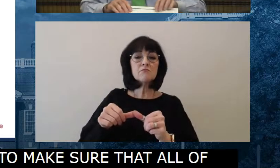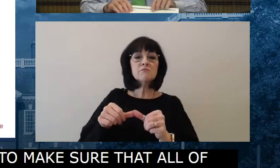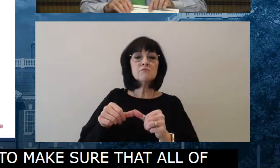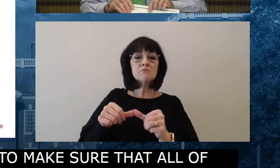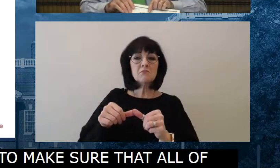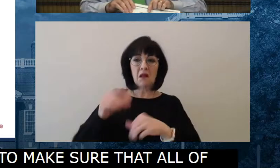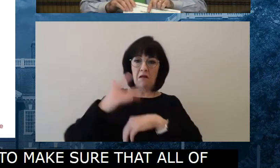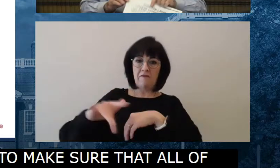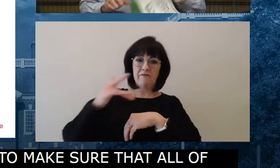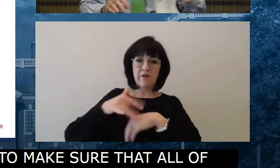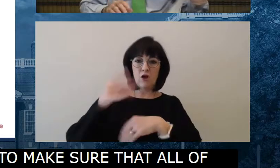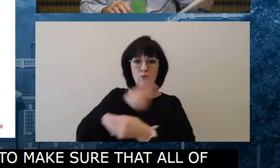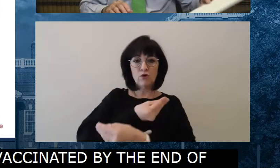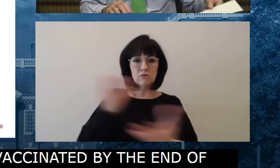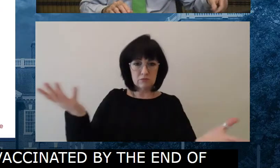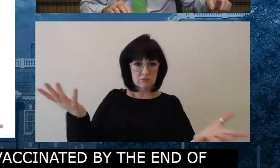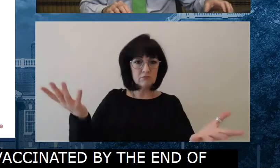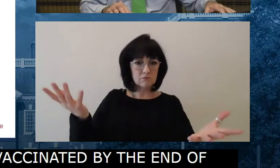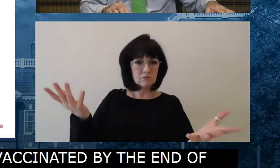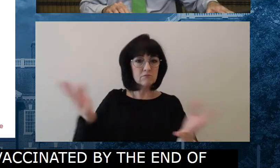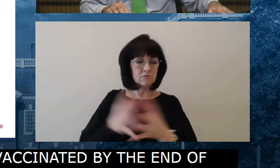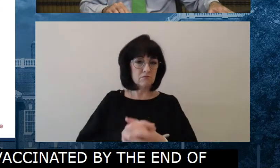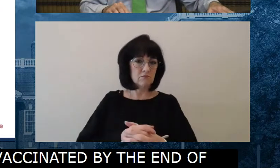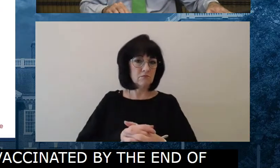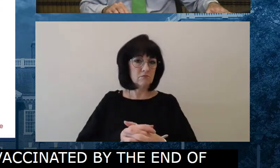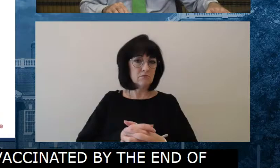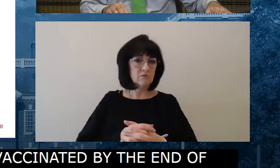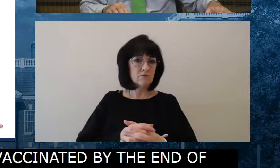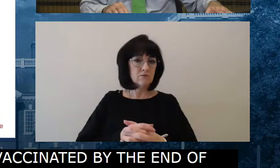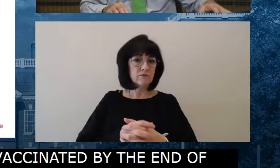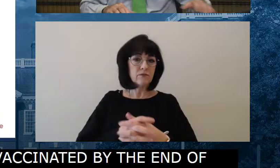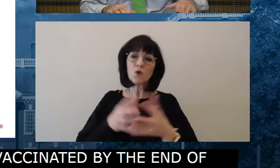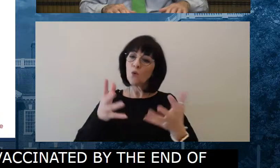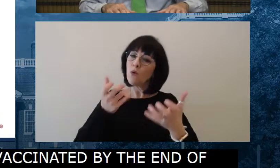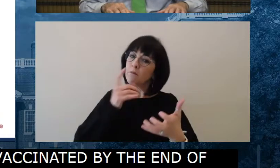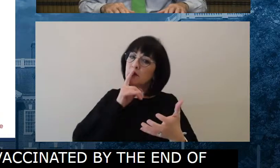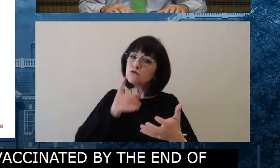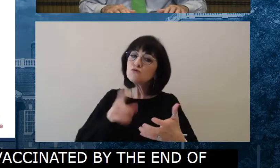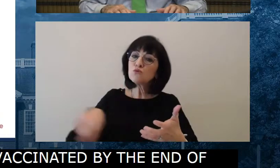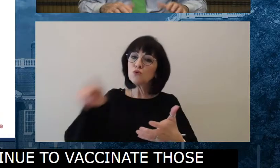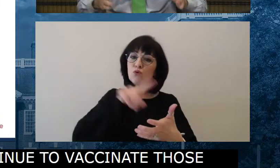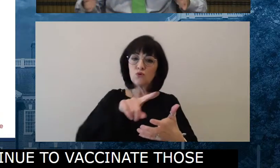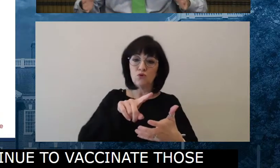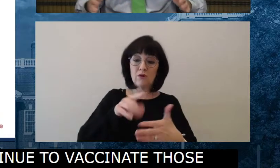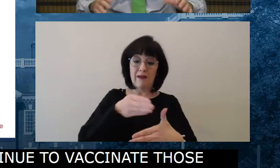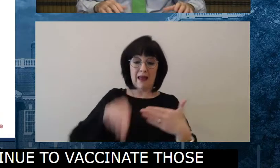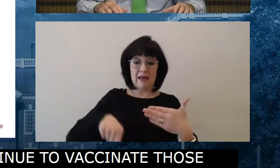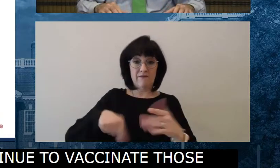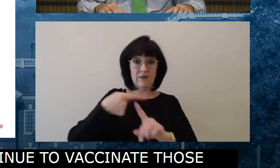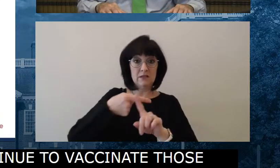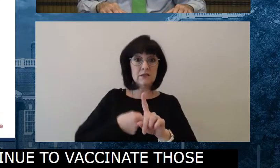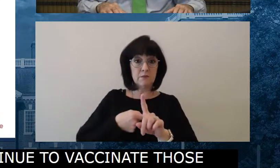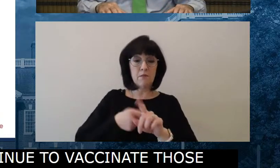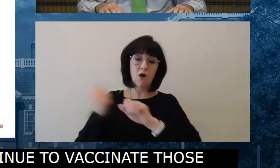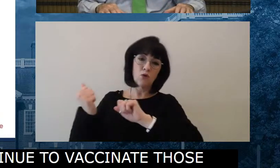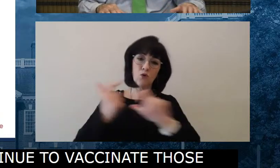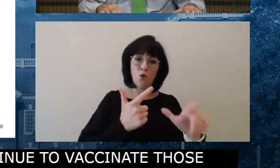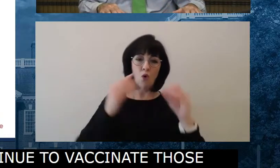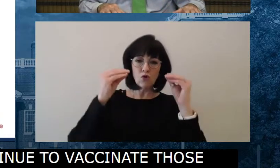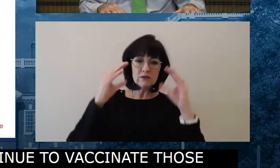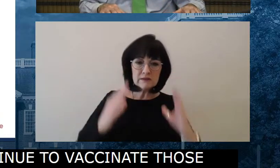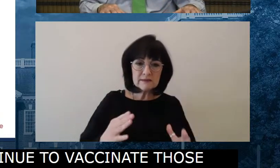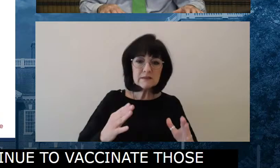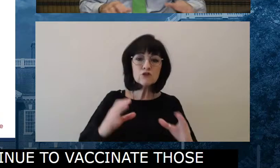we will meet our obligation to have them all vaccinated by the end of the month. They obviously